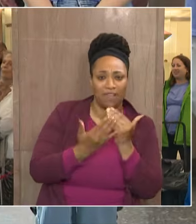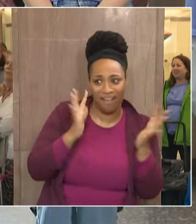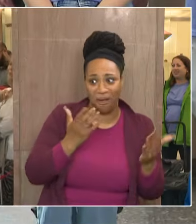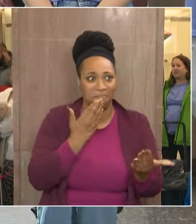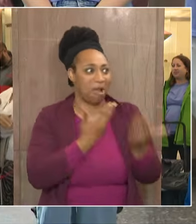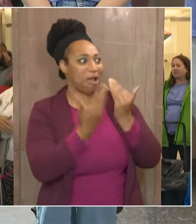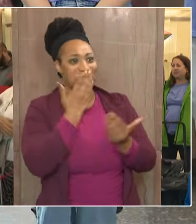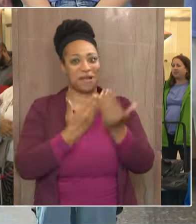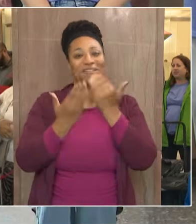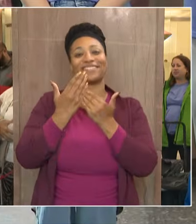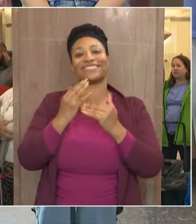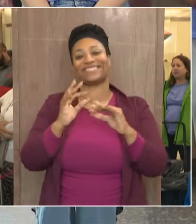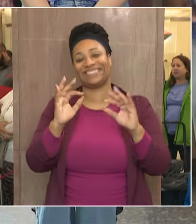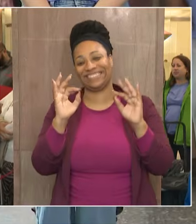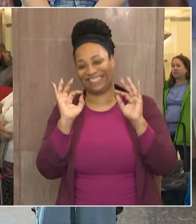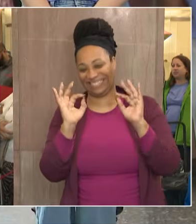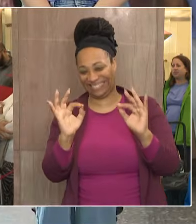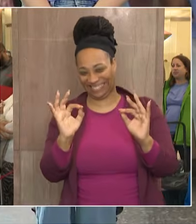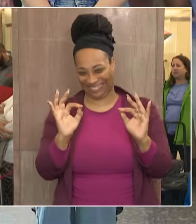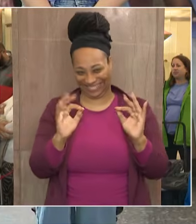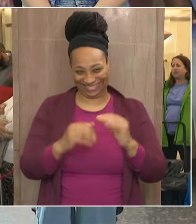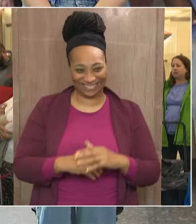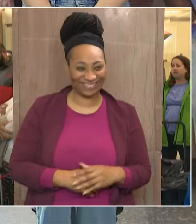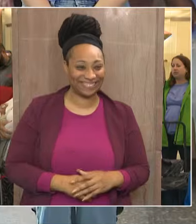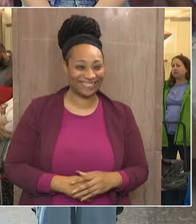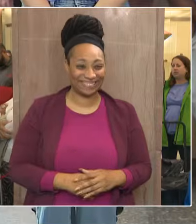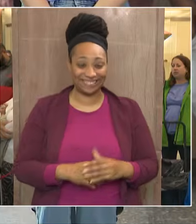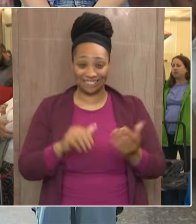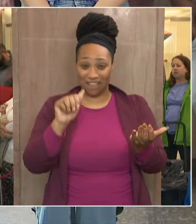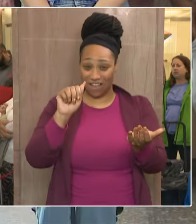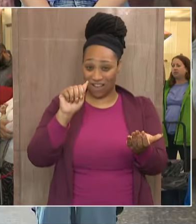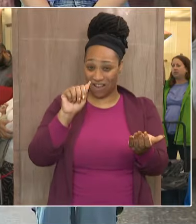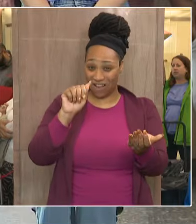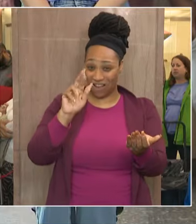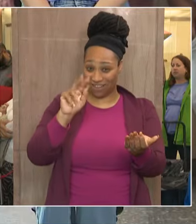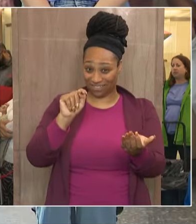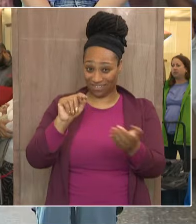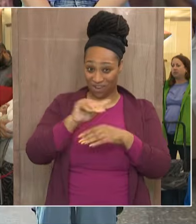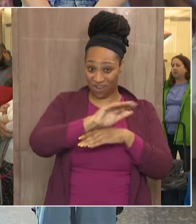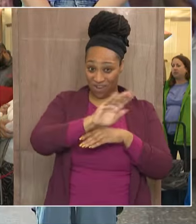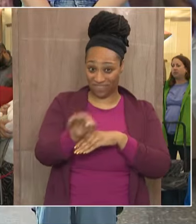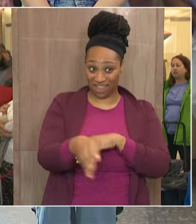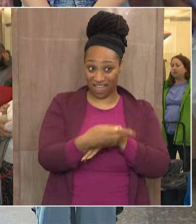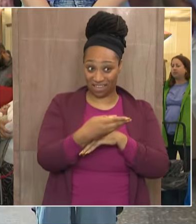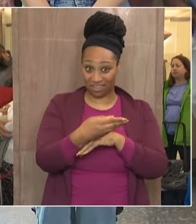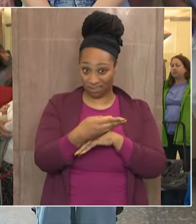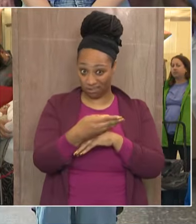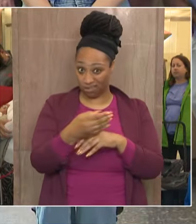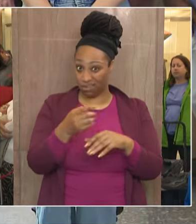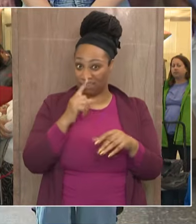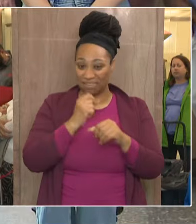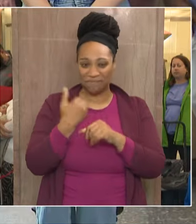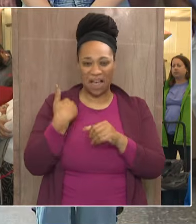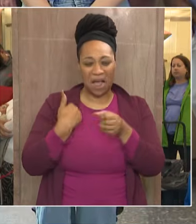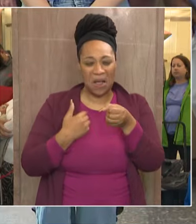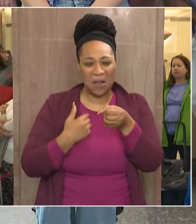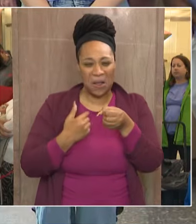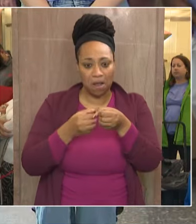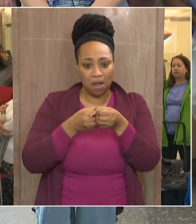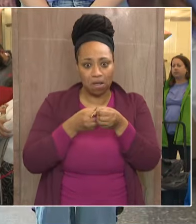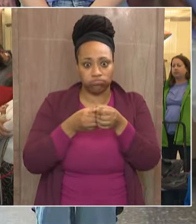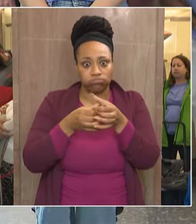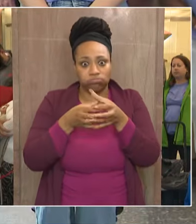Art All Night has grown into the district's largest celebration of art and culture. And this year, it is